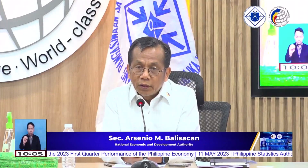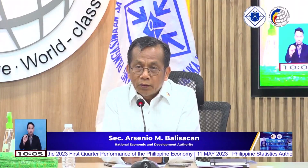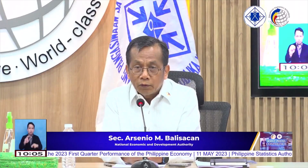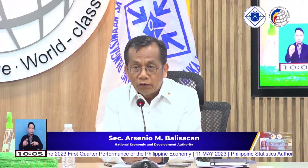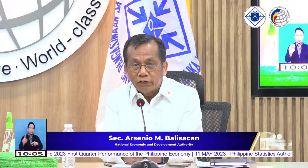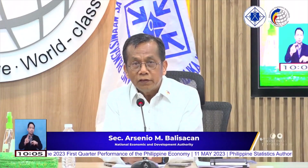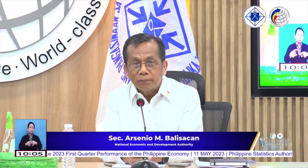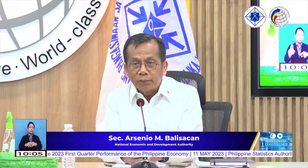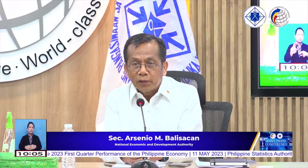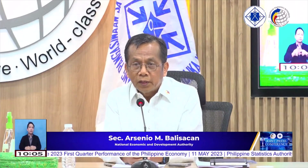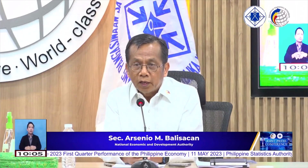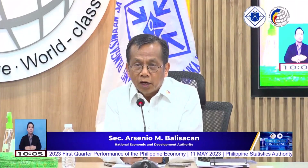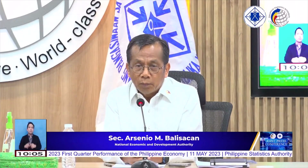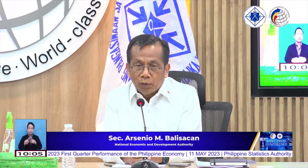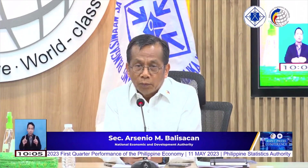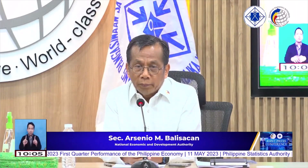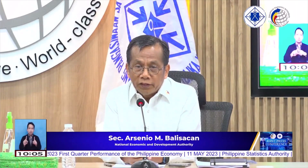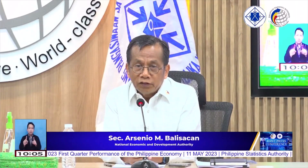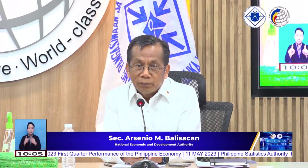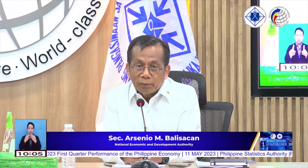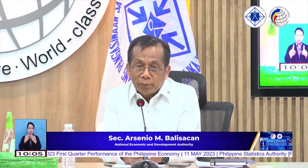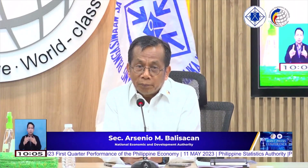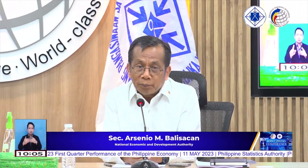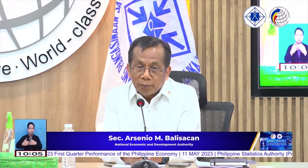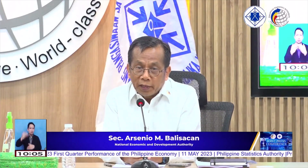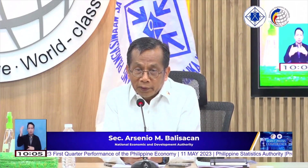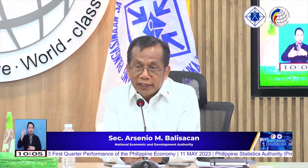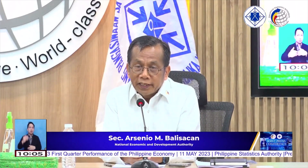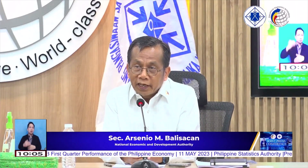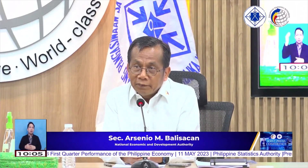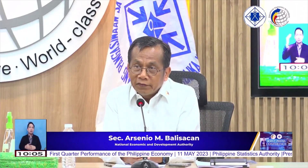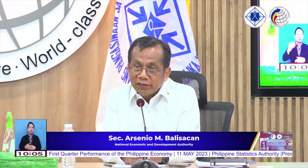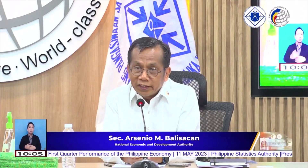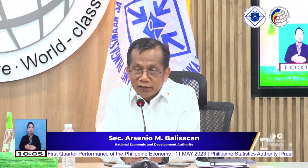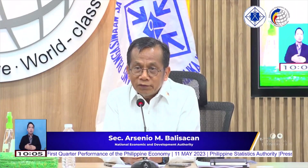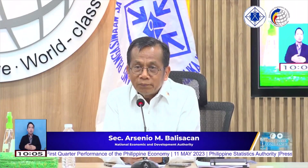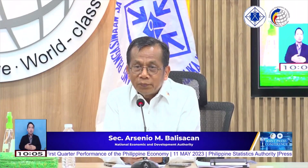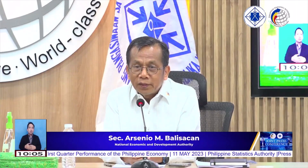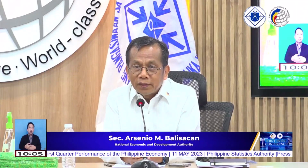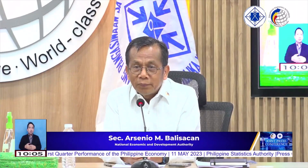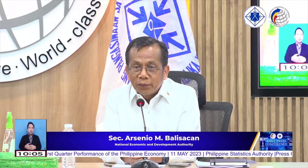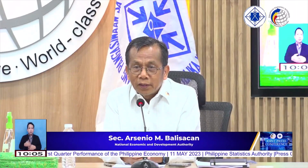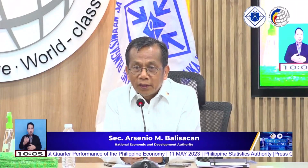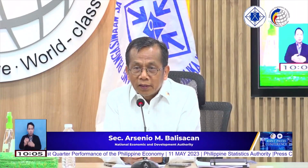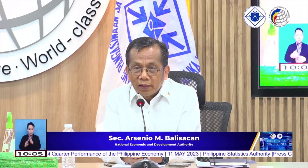2023. Moreover, among major emerging economies in the region